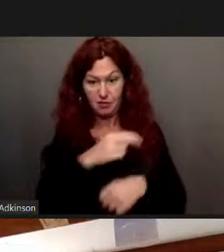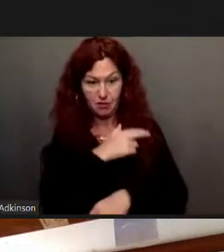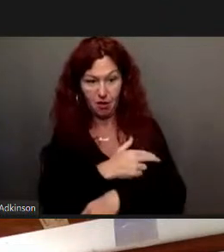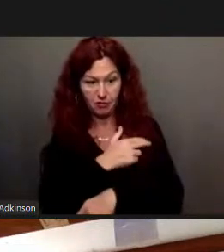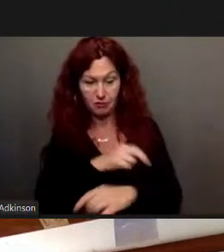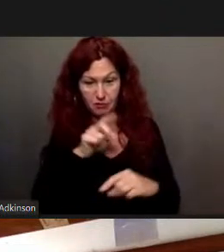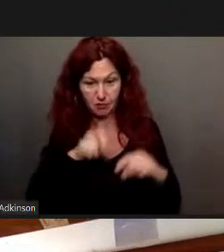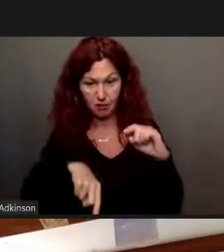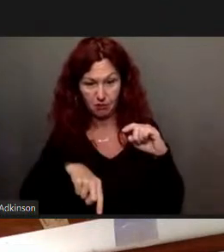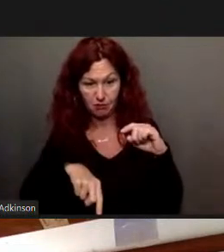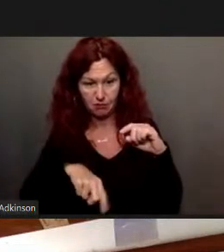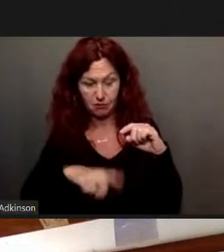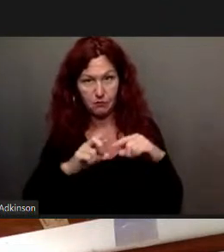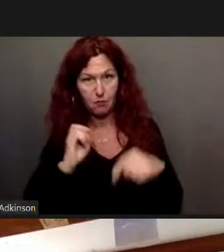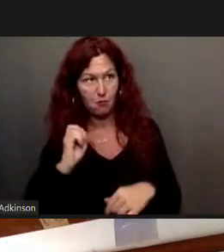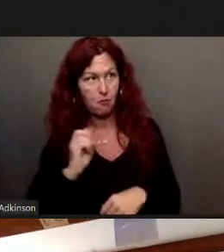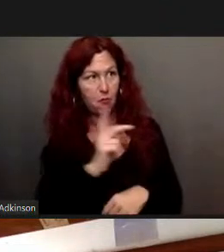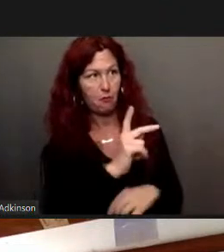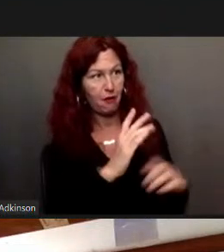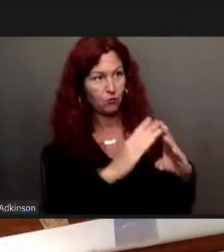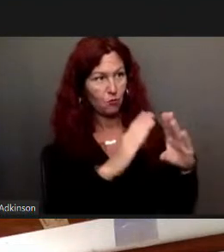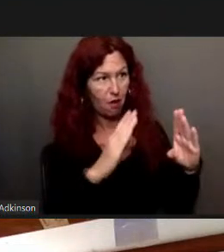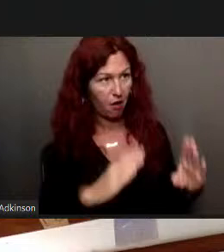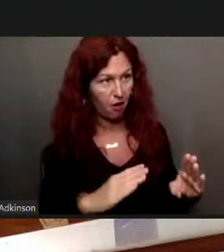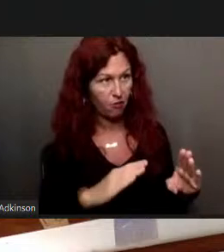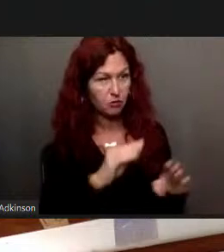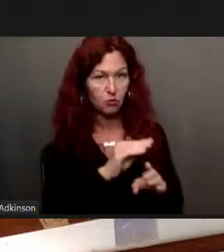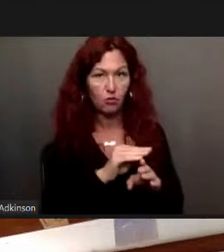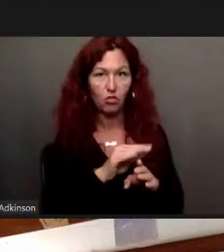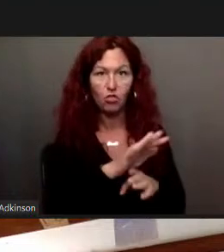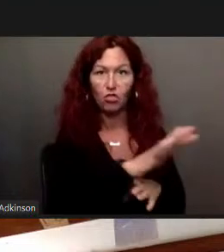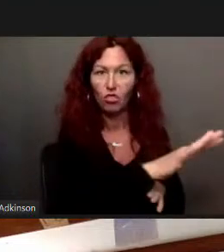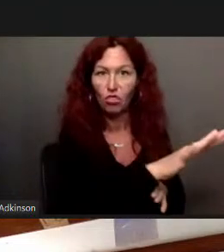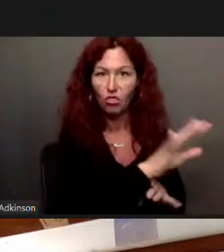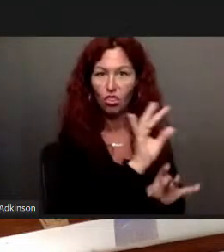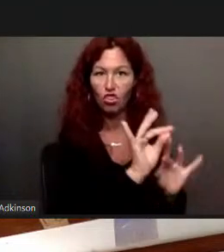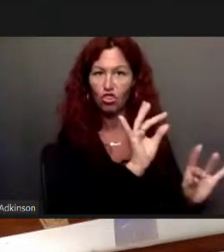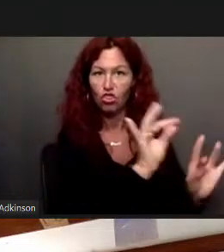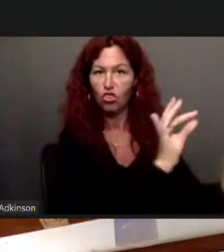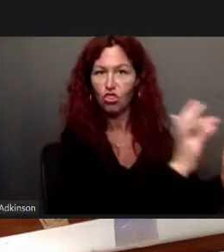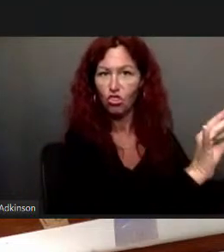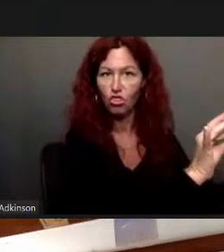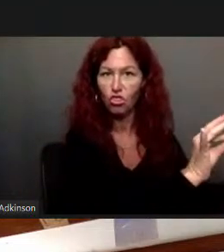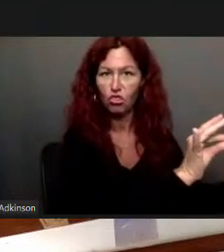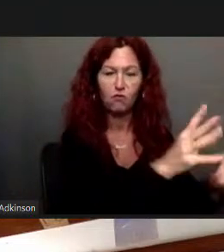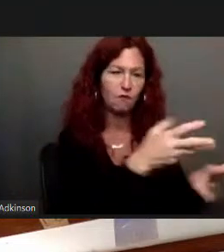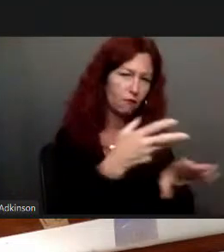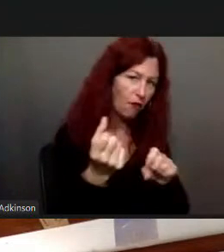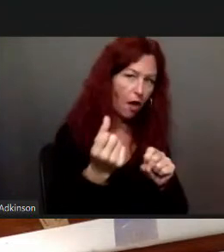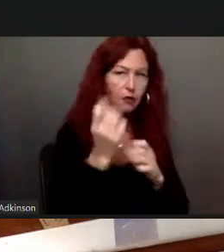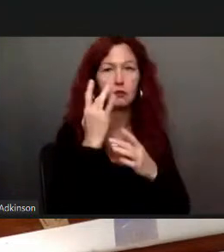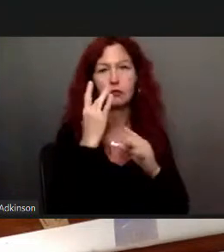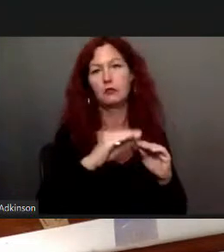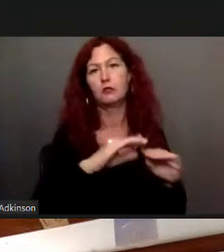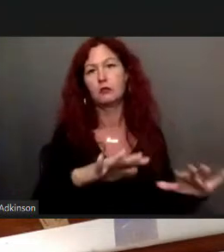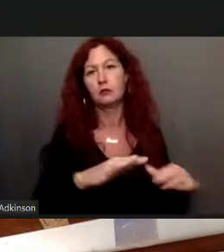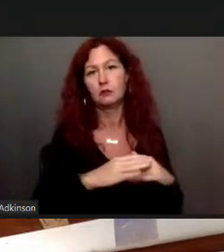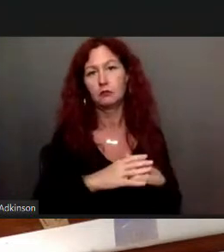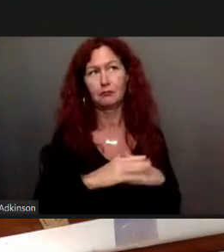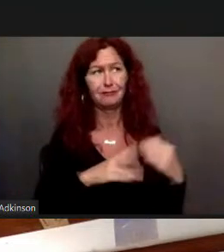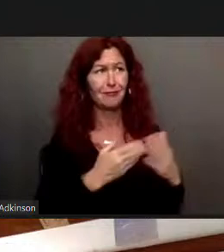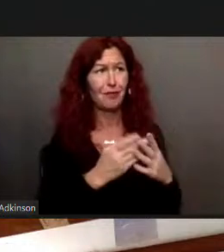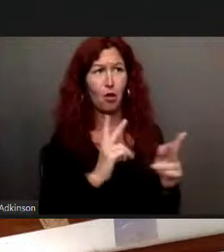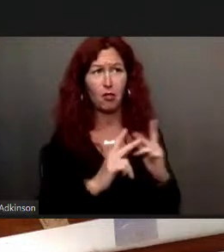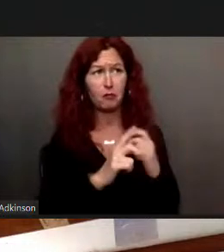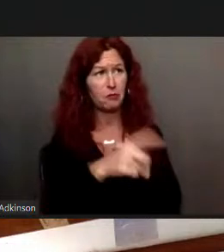people in a small space. And if you do that, then you're almost guaranteeing that everybody in that household is going to be